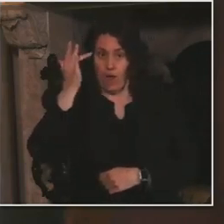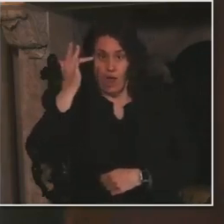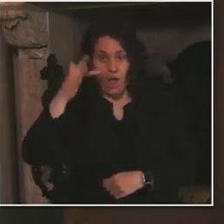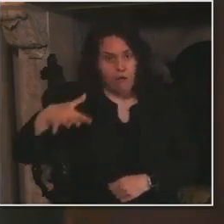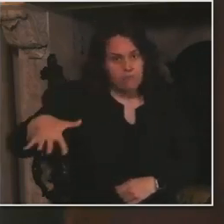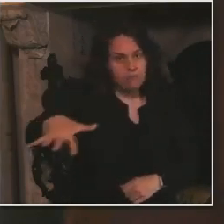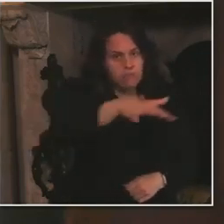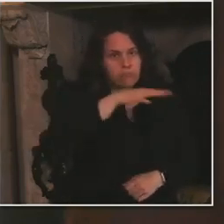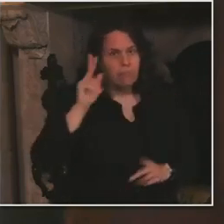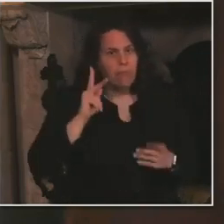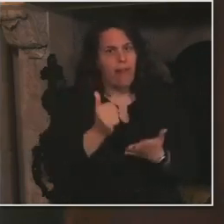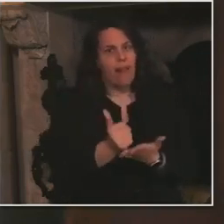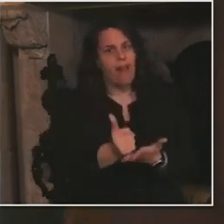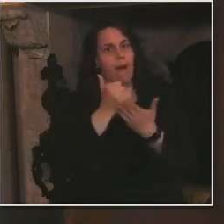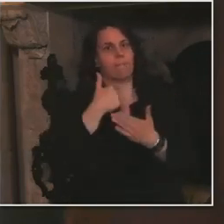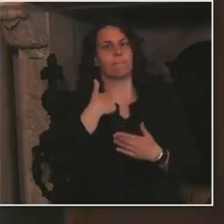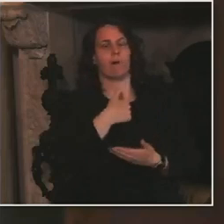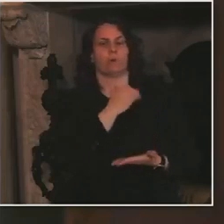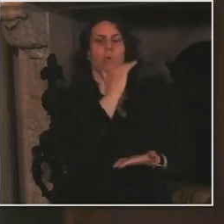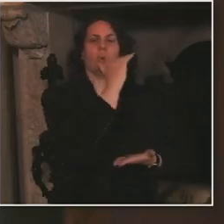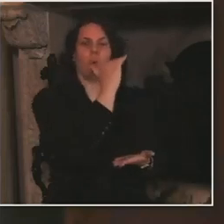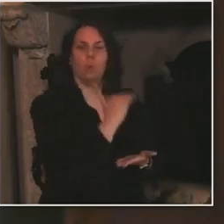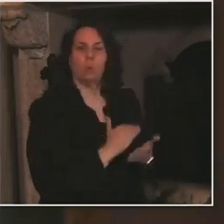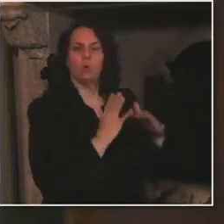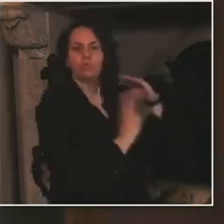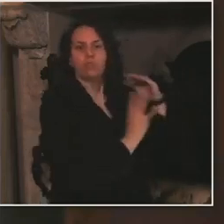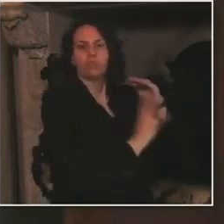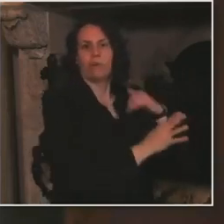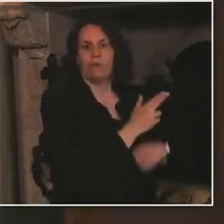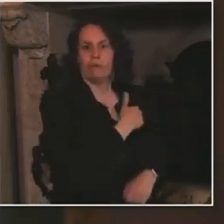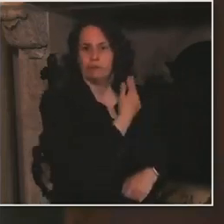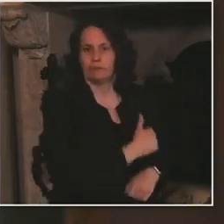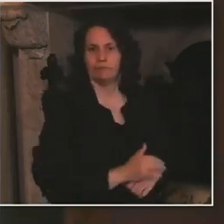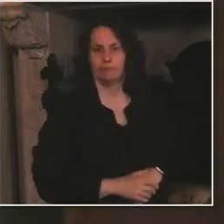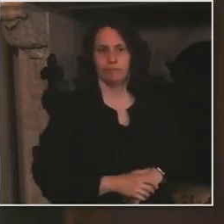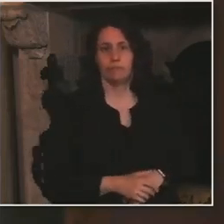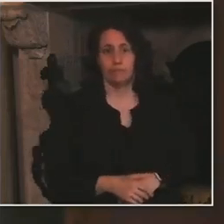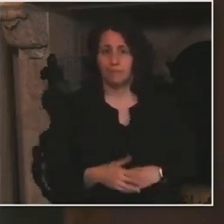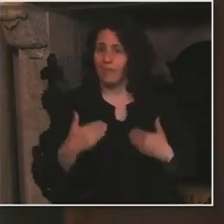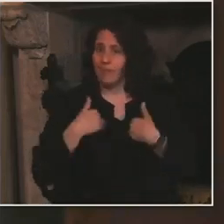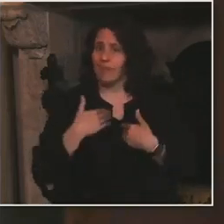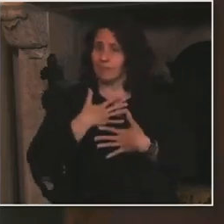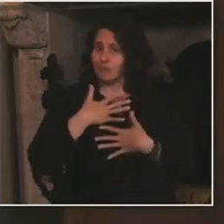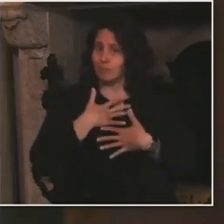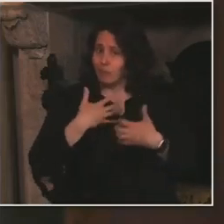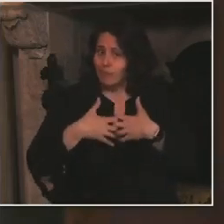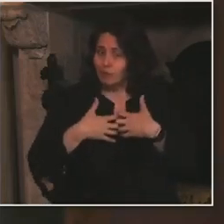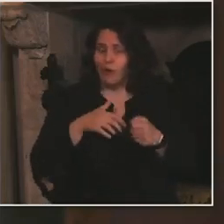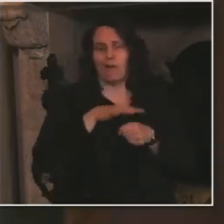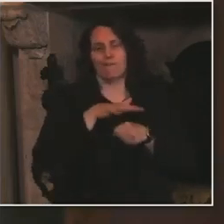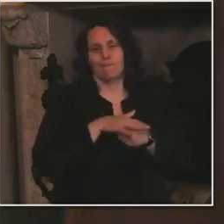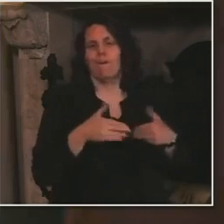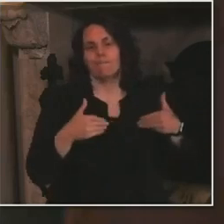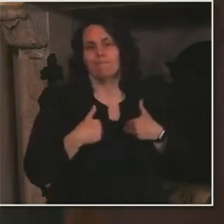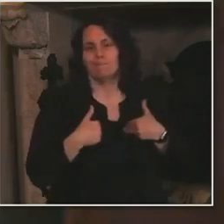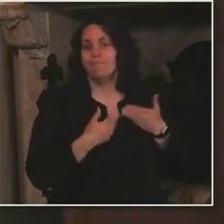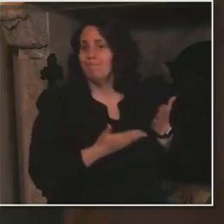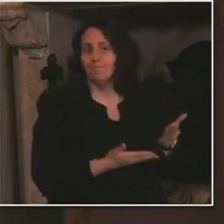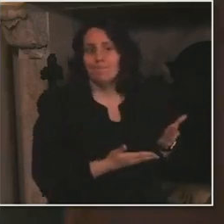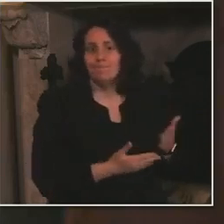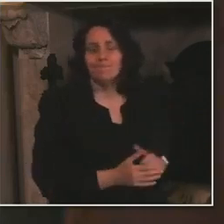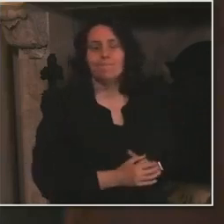where allocation was an issue. But obviously we have been in a situation as it relates to